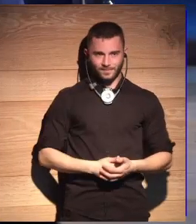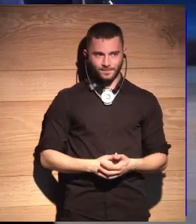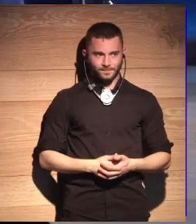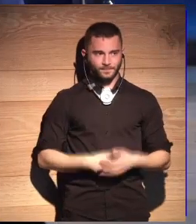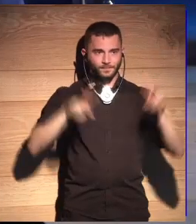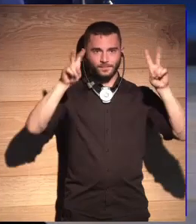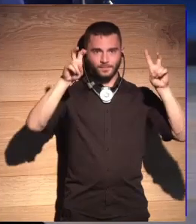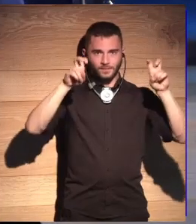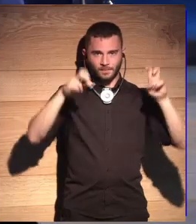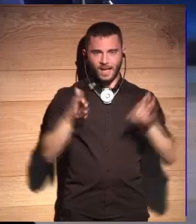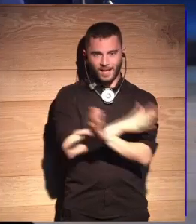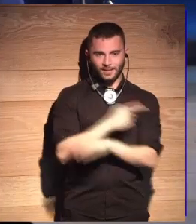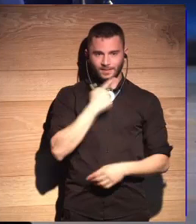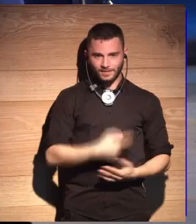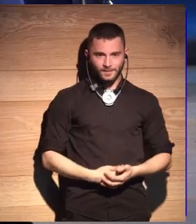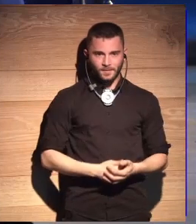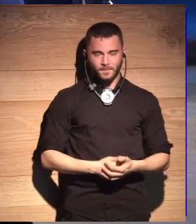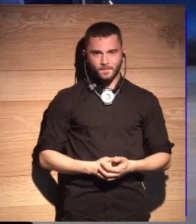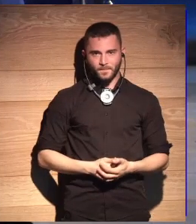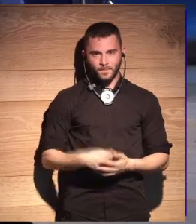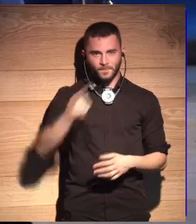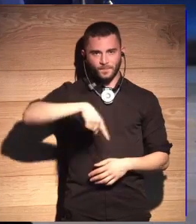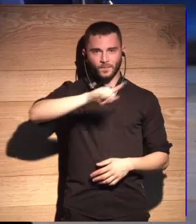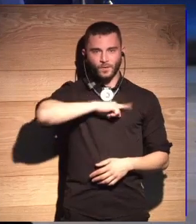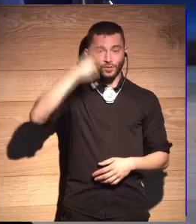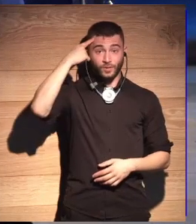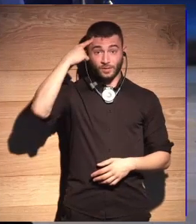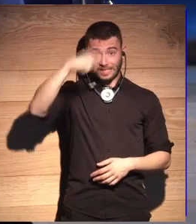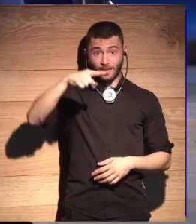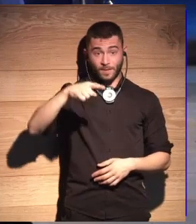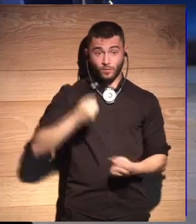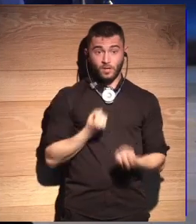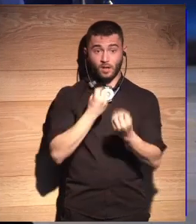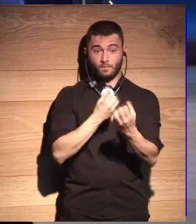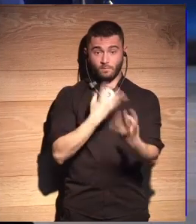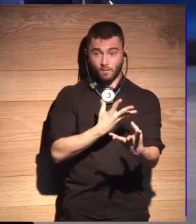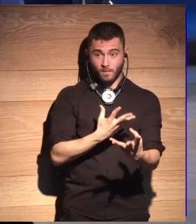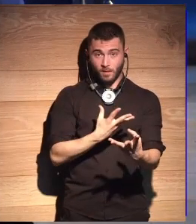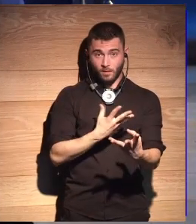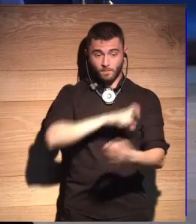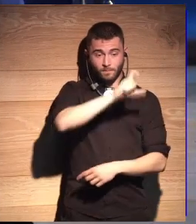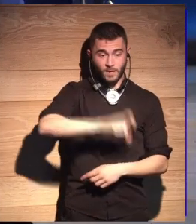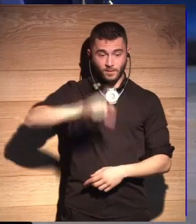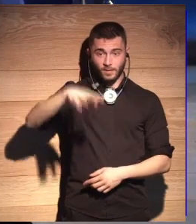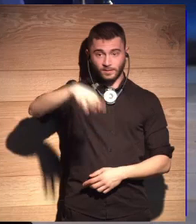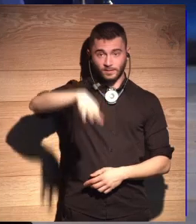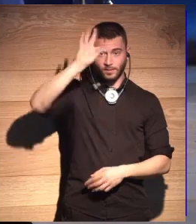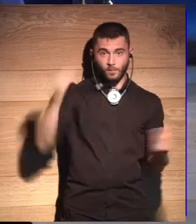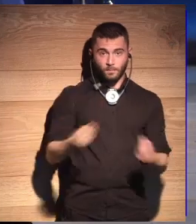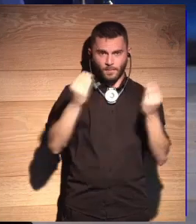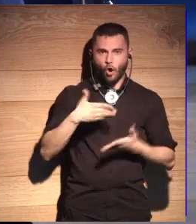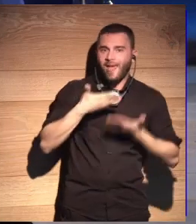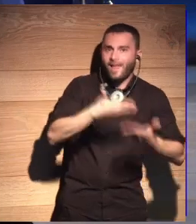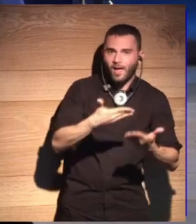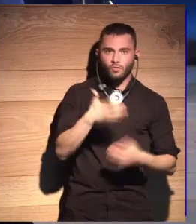in an election. So regarding your specific question, we are aware that the information helps people